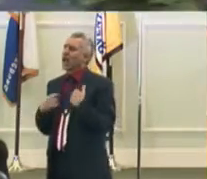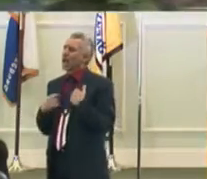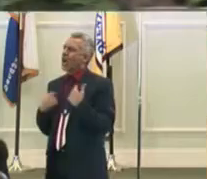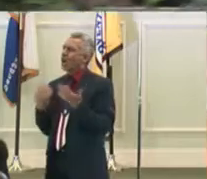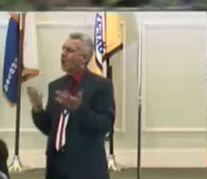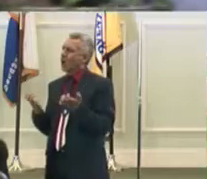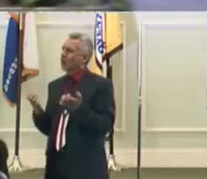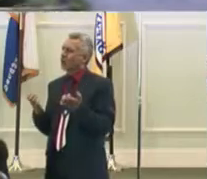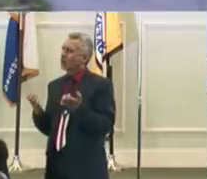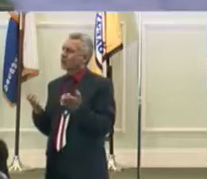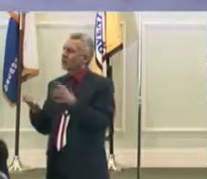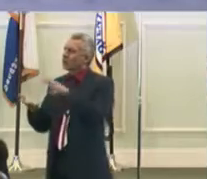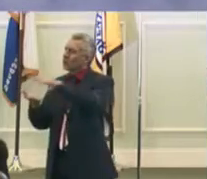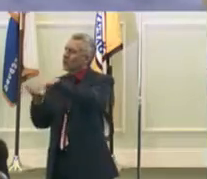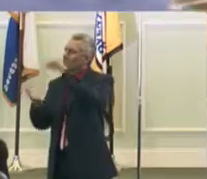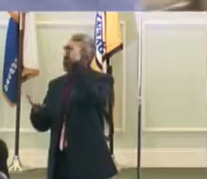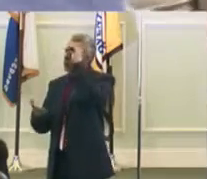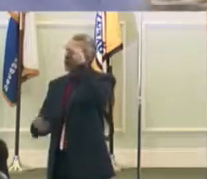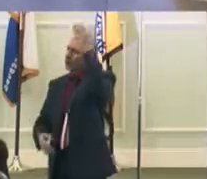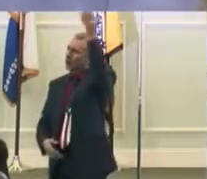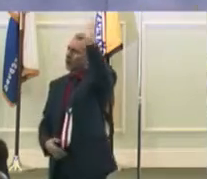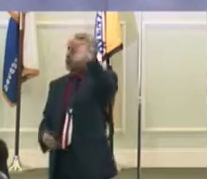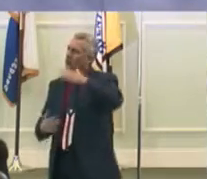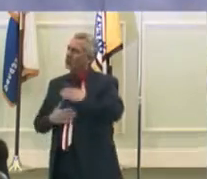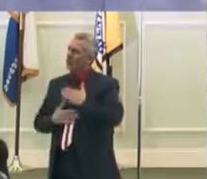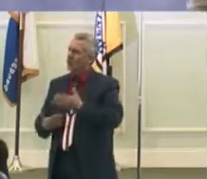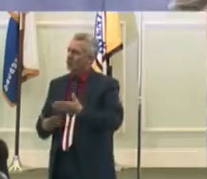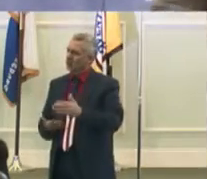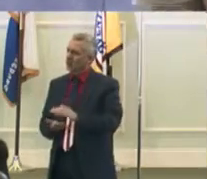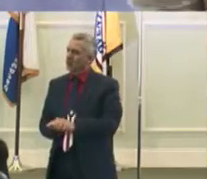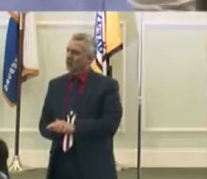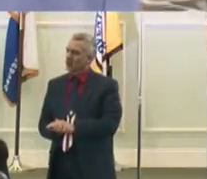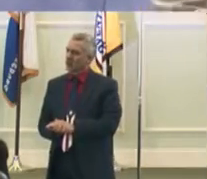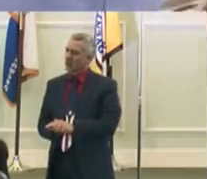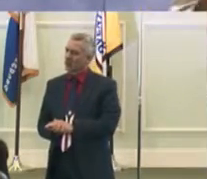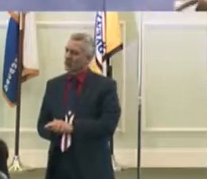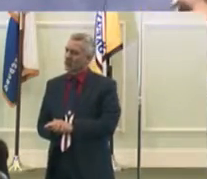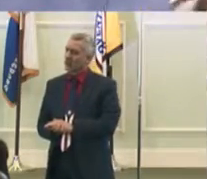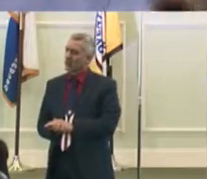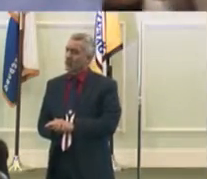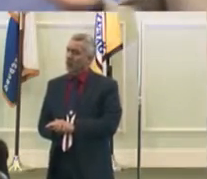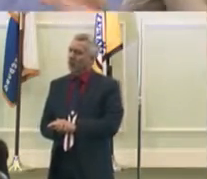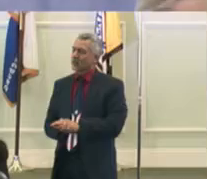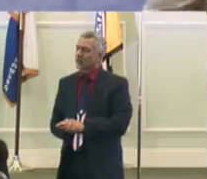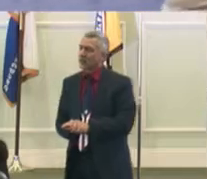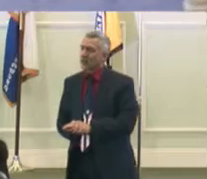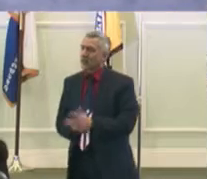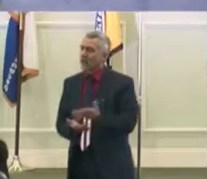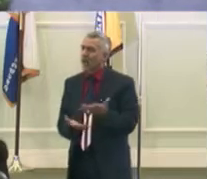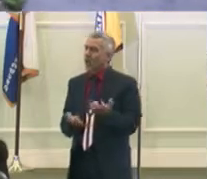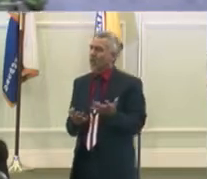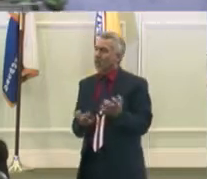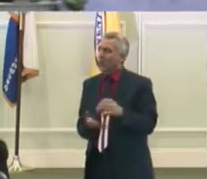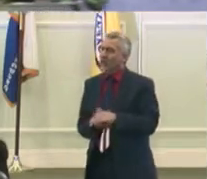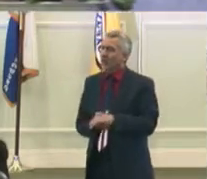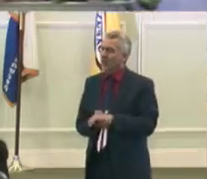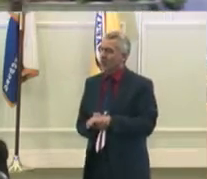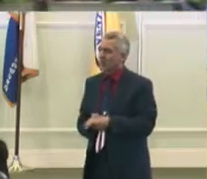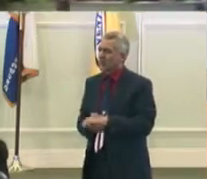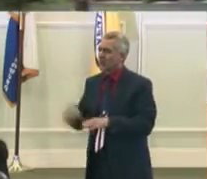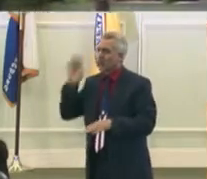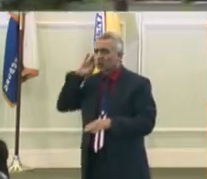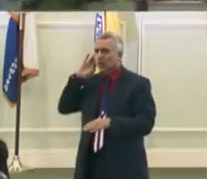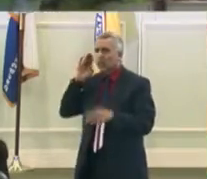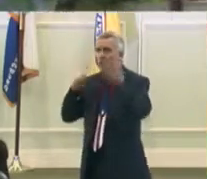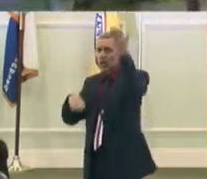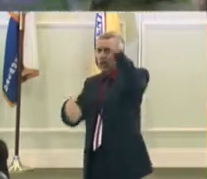cryptic, you know, maze you got to figure out, you know, go here and go there. How complicated can it be? But when I hear my